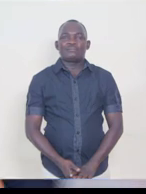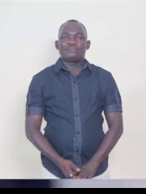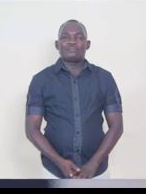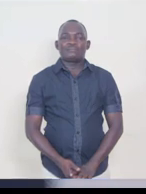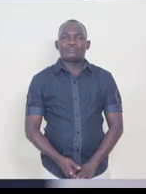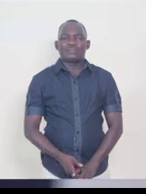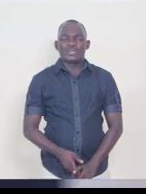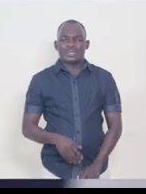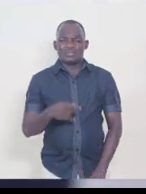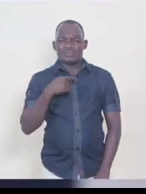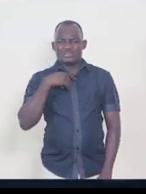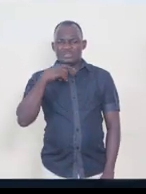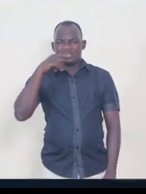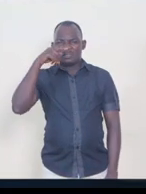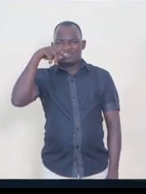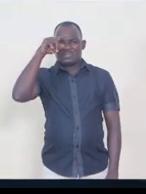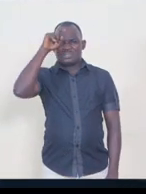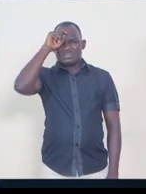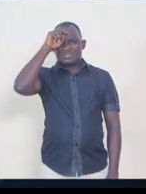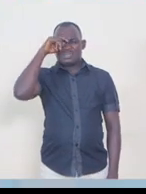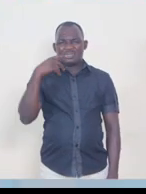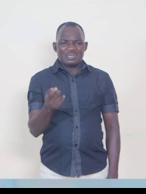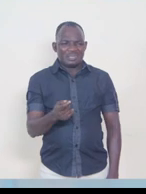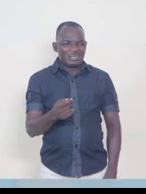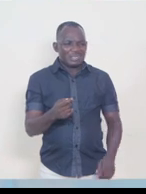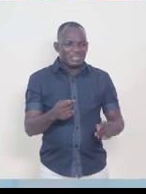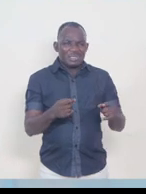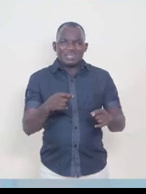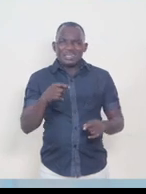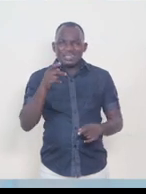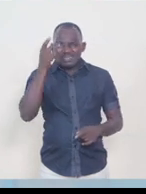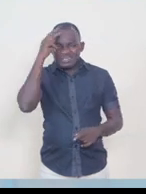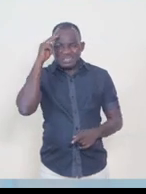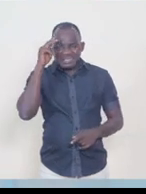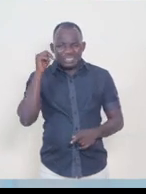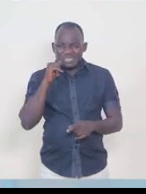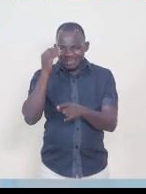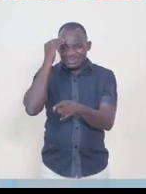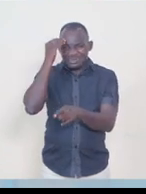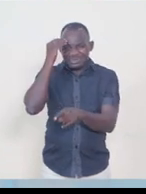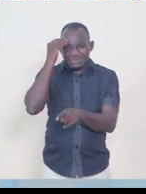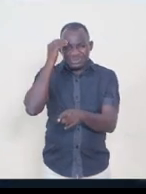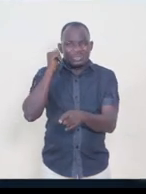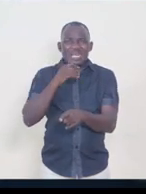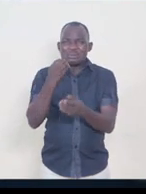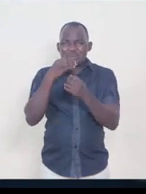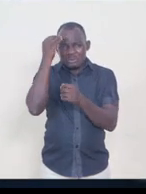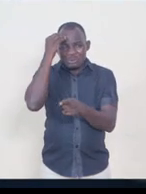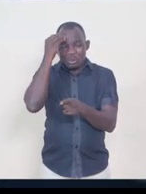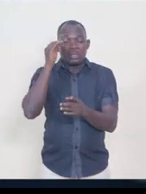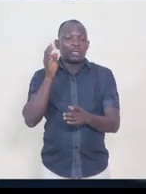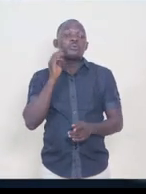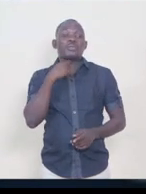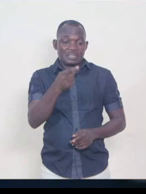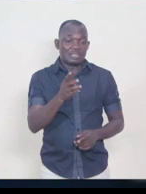I don't understand. I don't understand either. Does she know? Well, I will tell